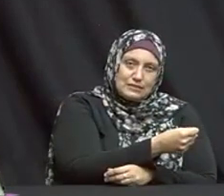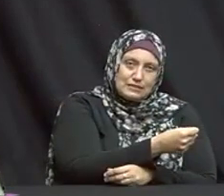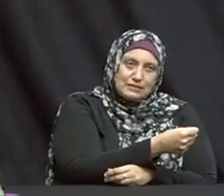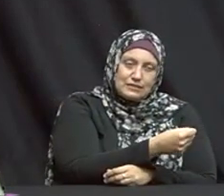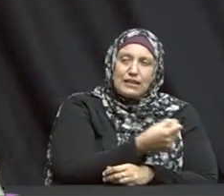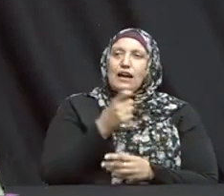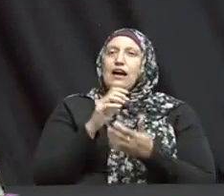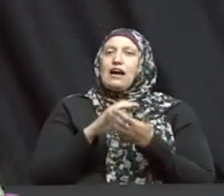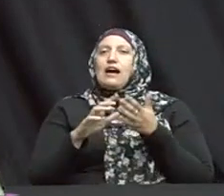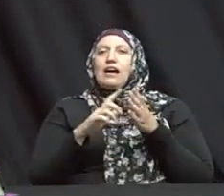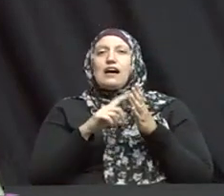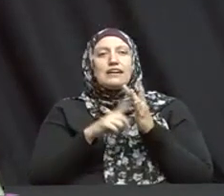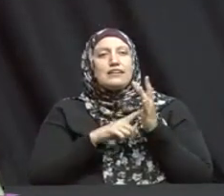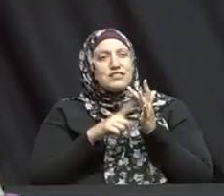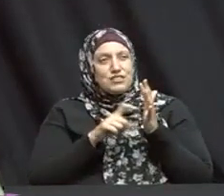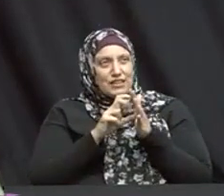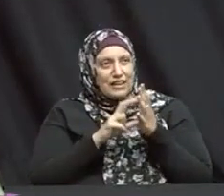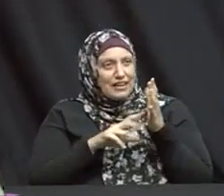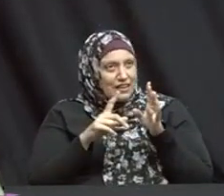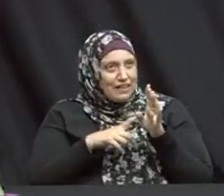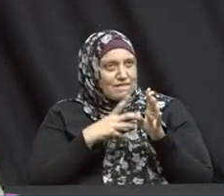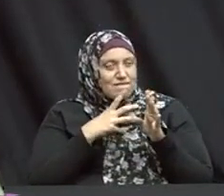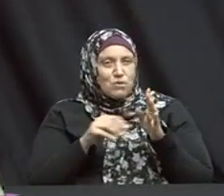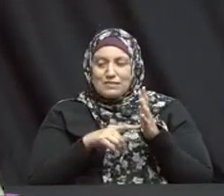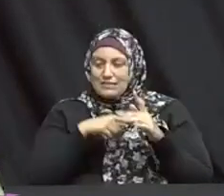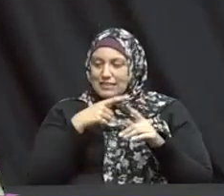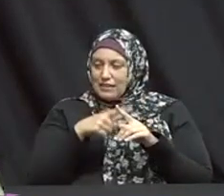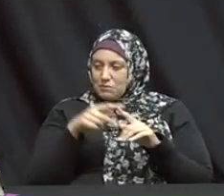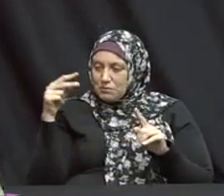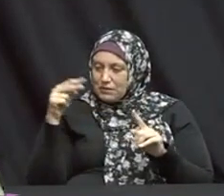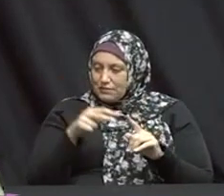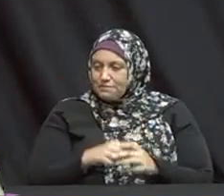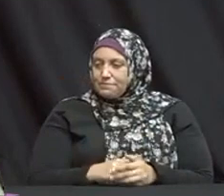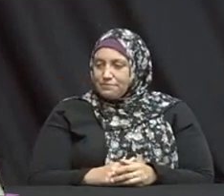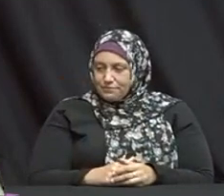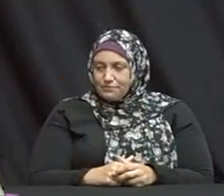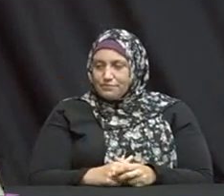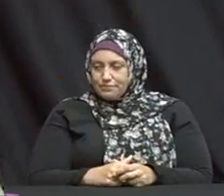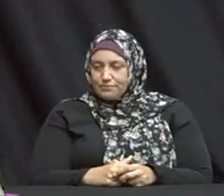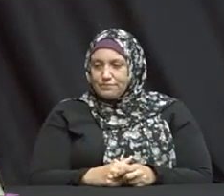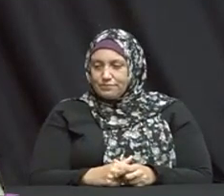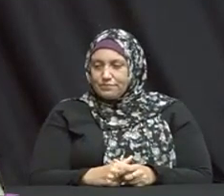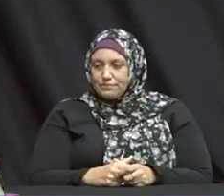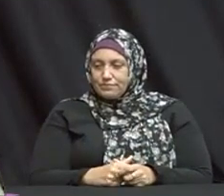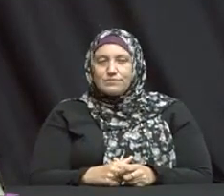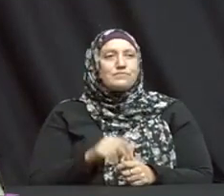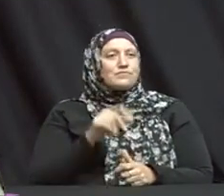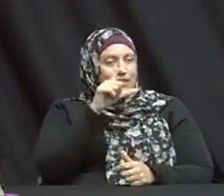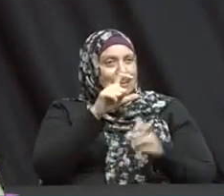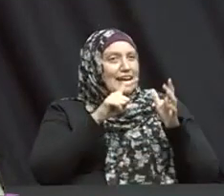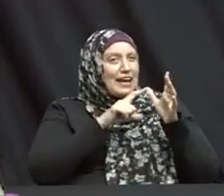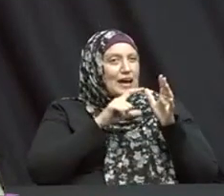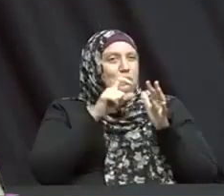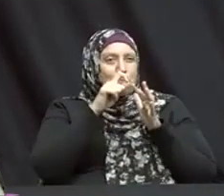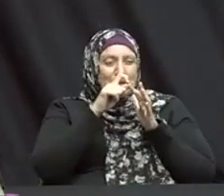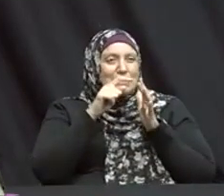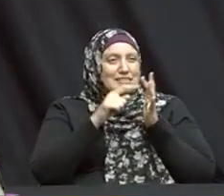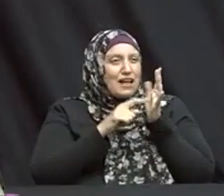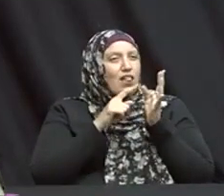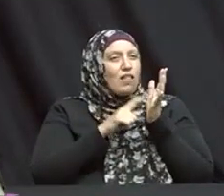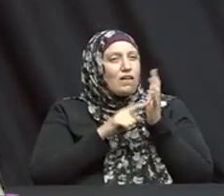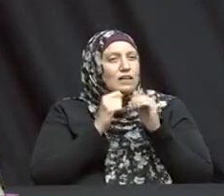assist further. Yeah, I can just jump in there. So from a capital gains tax perspective, it's exactly the same principle, and